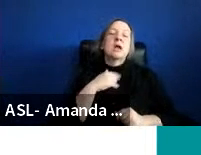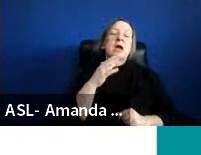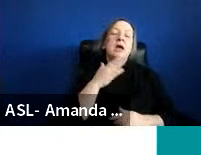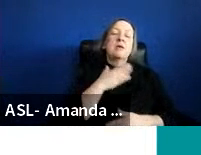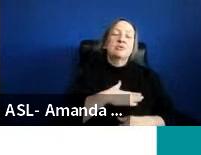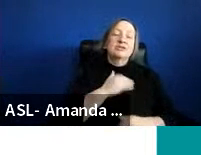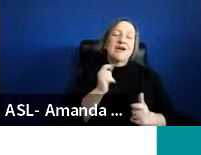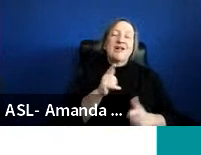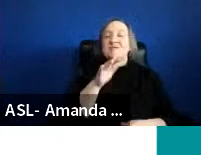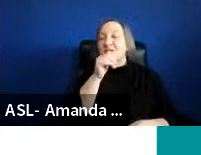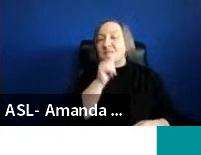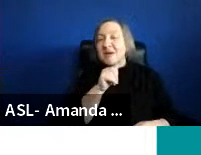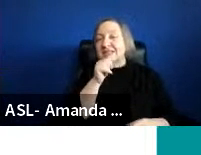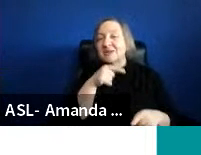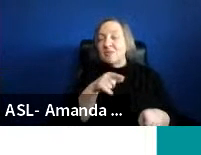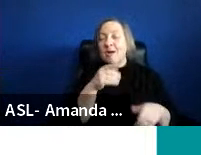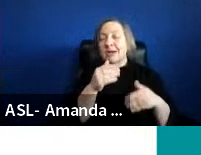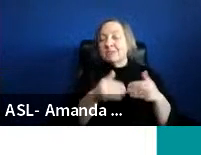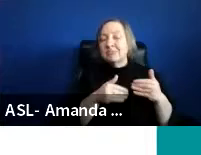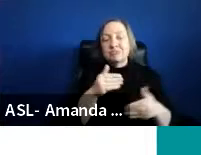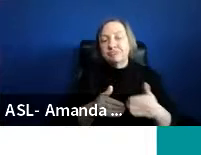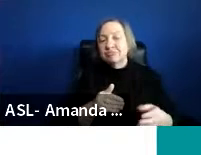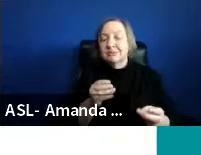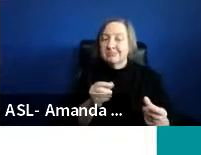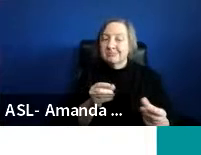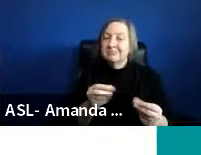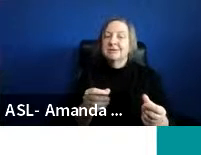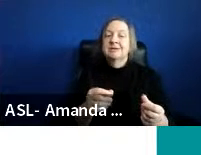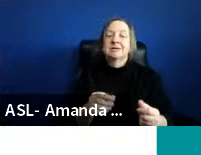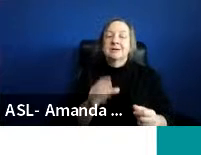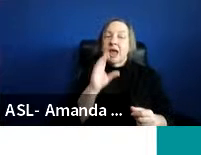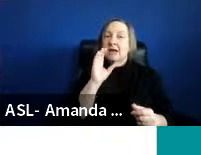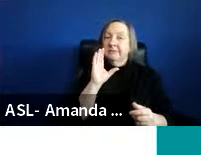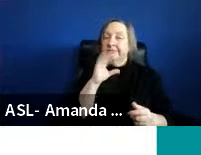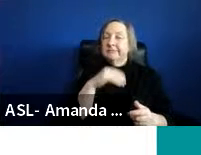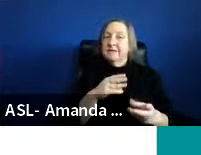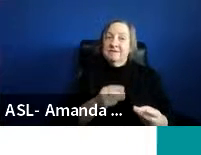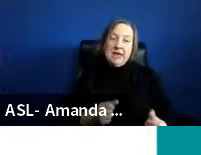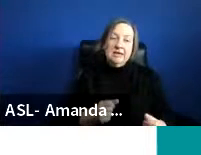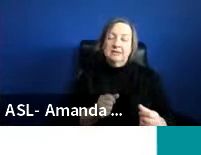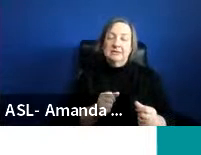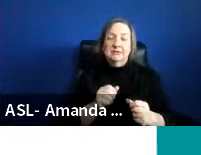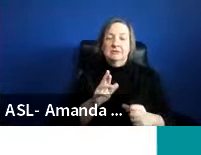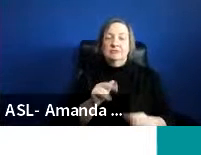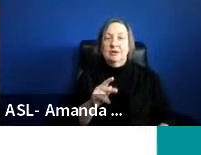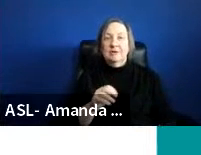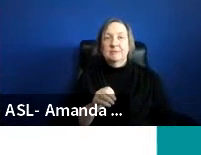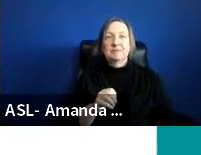appreciate all of your patience while we go through this at an unusually quick rate. Next.